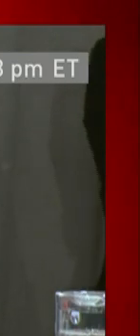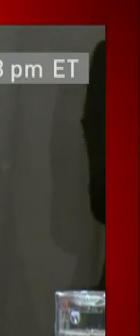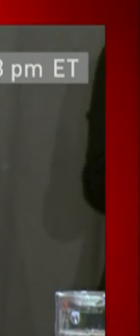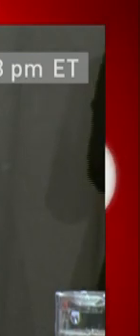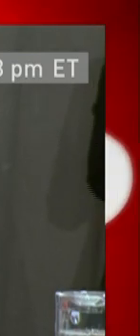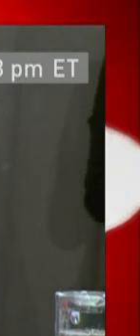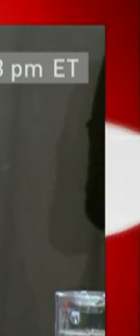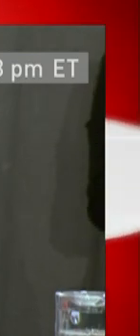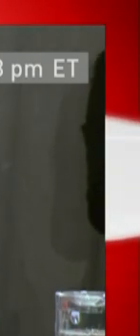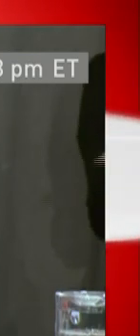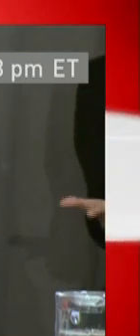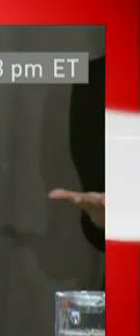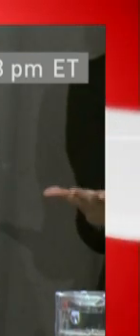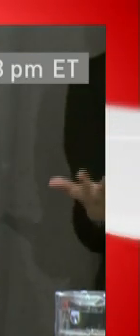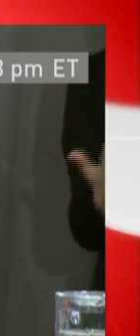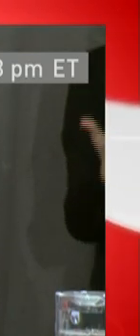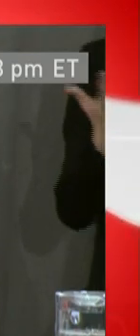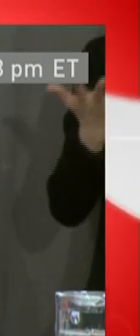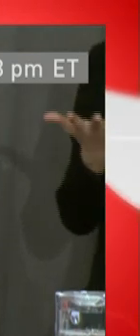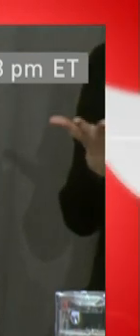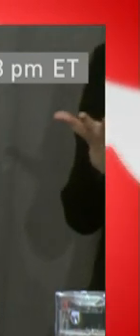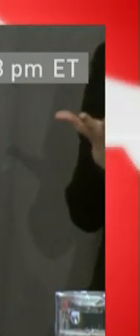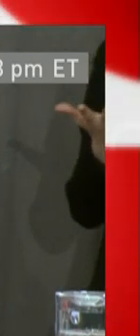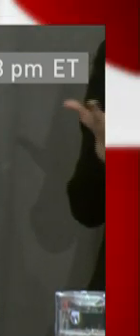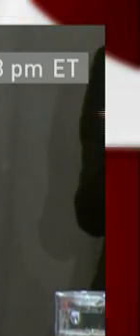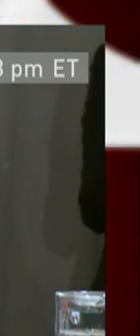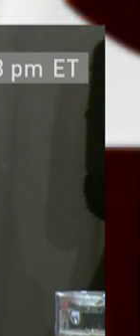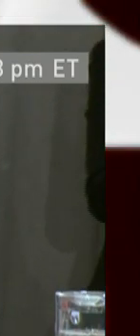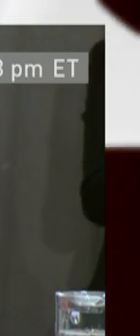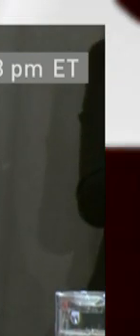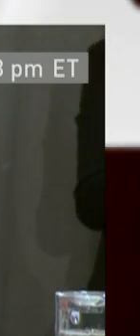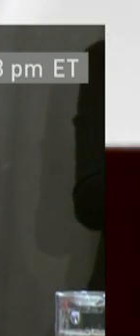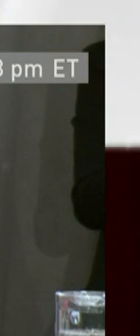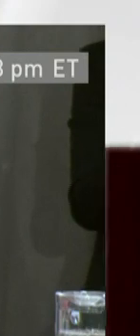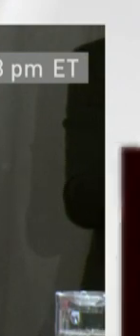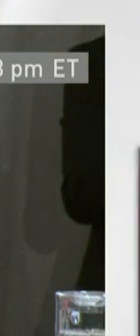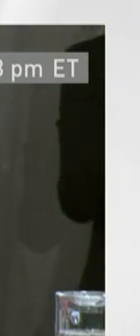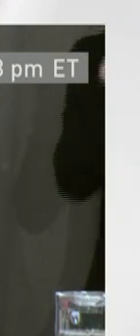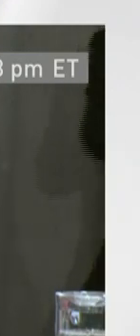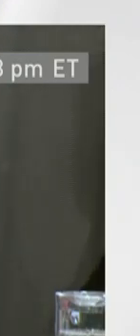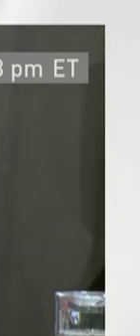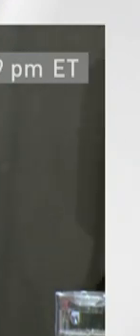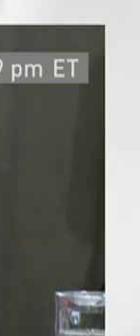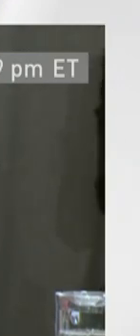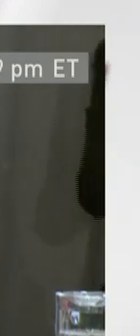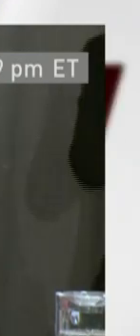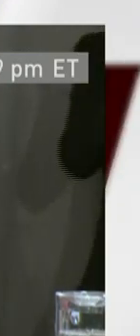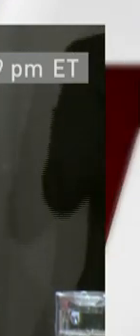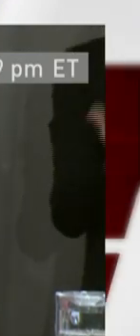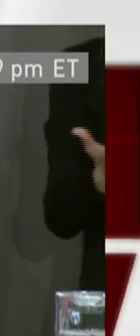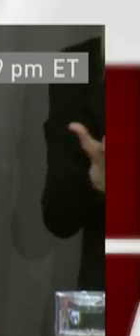For one thing, travels. Nobody's traveling anywhere, so it is actually more available than usual.